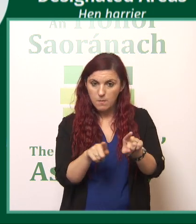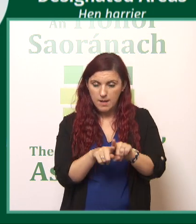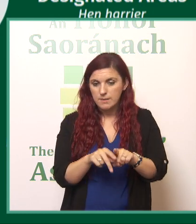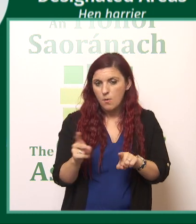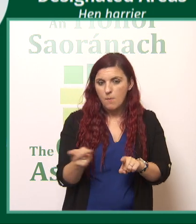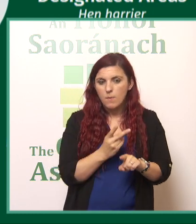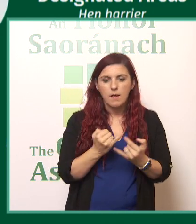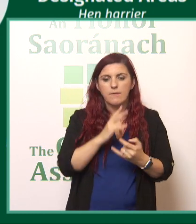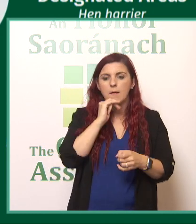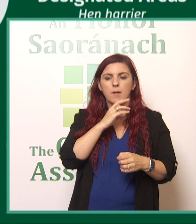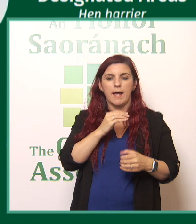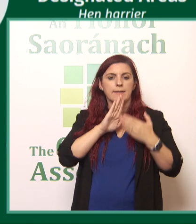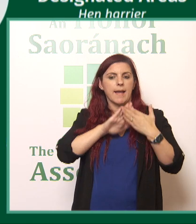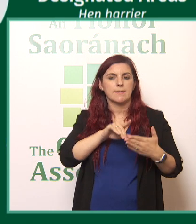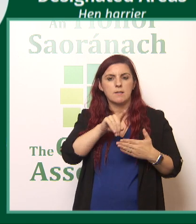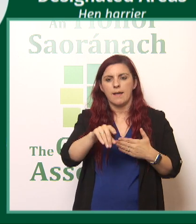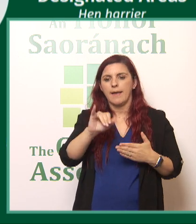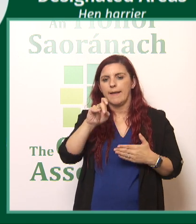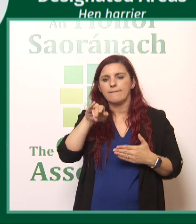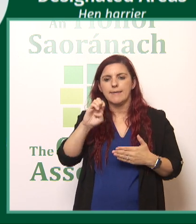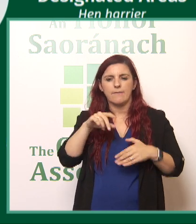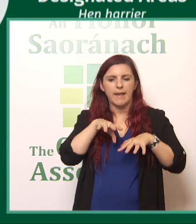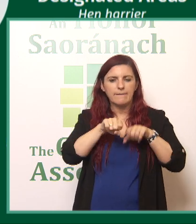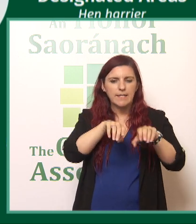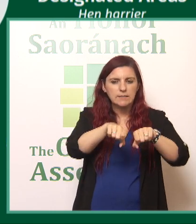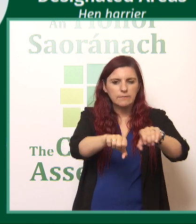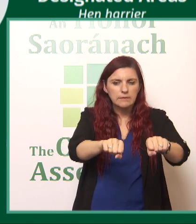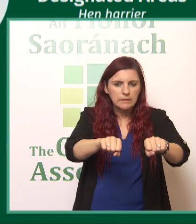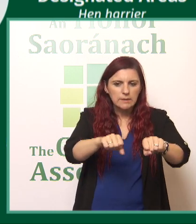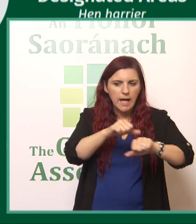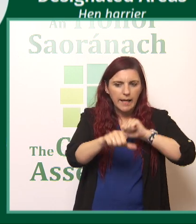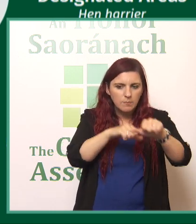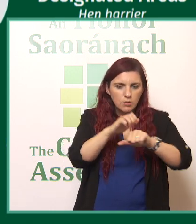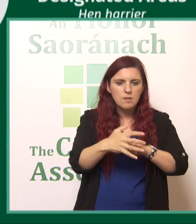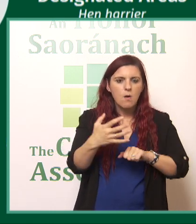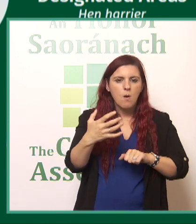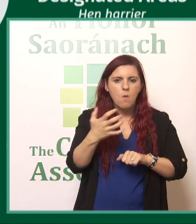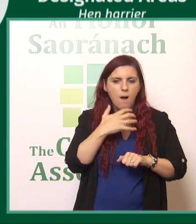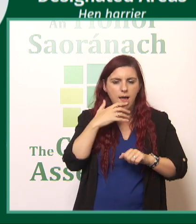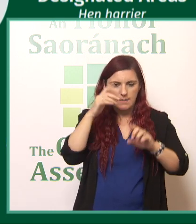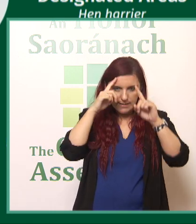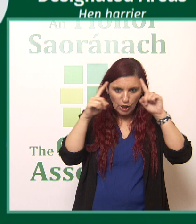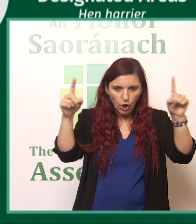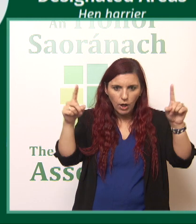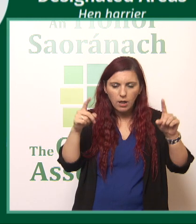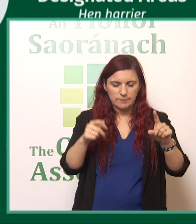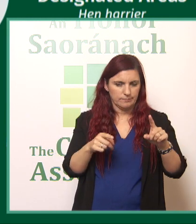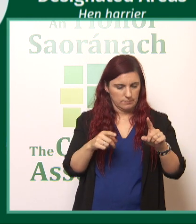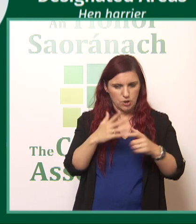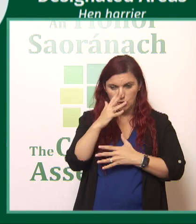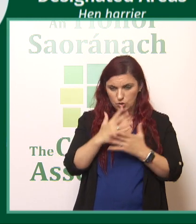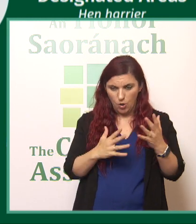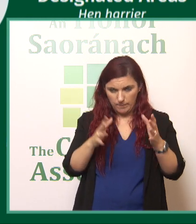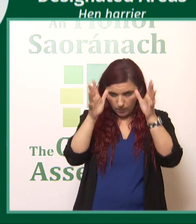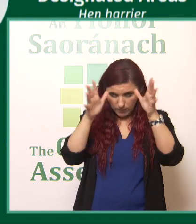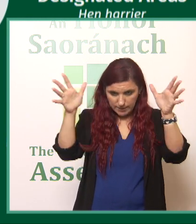to our forests would be invasive species and wild deer, and some of the challenges from our forests would be some of the forests that have been planted